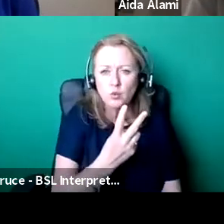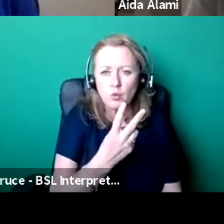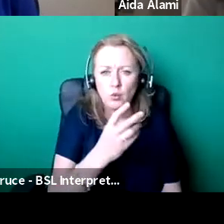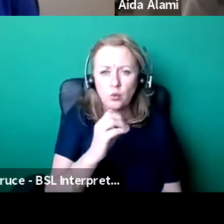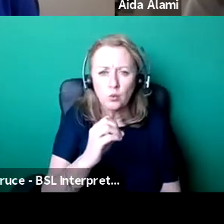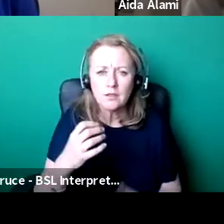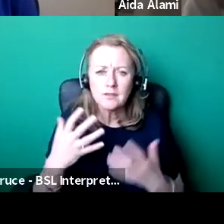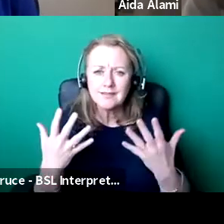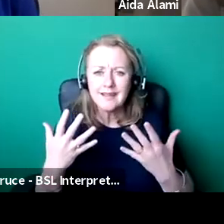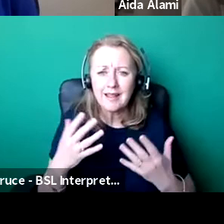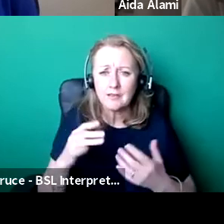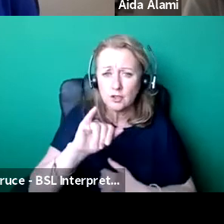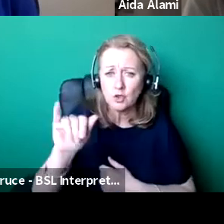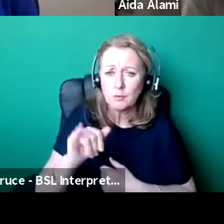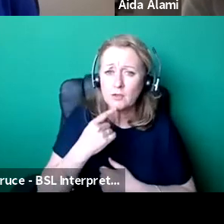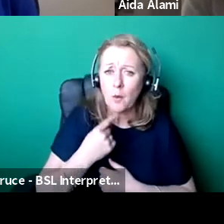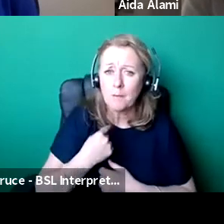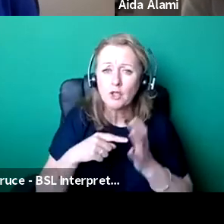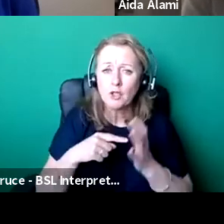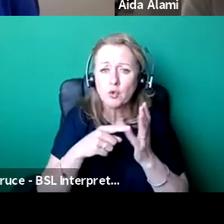told me that Tunisians would